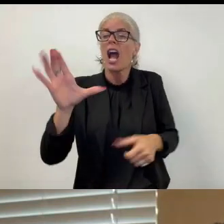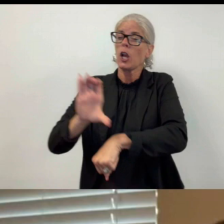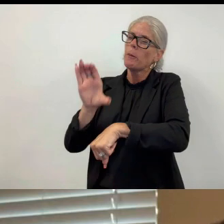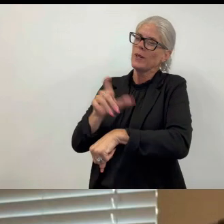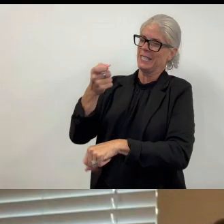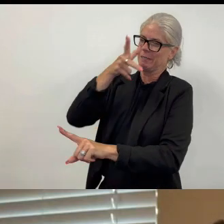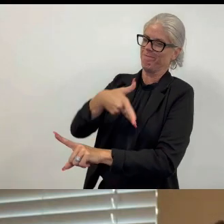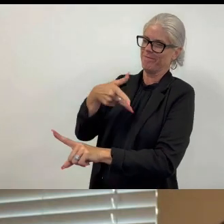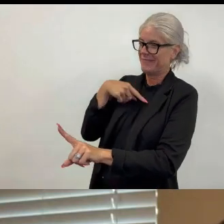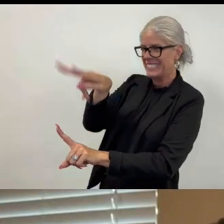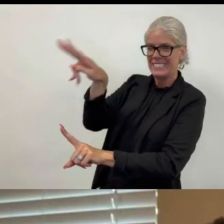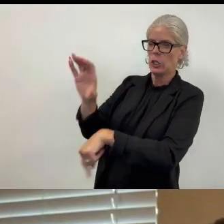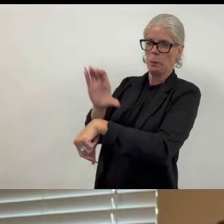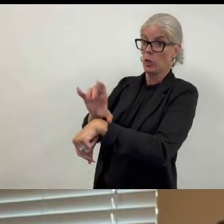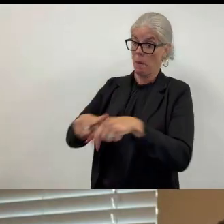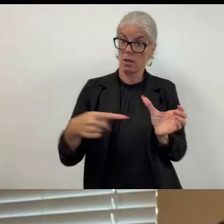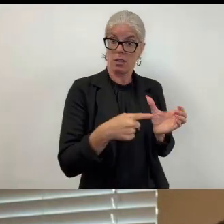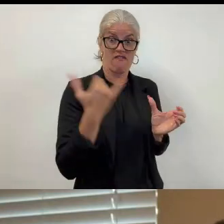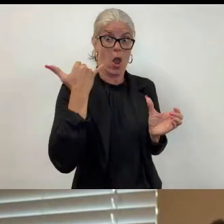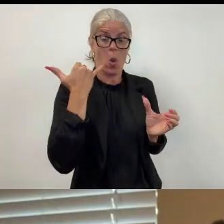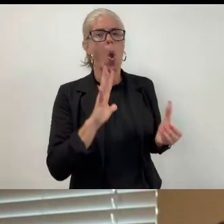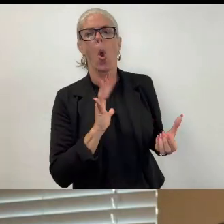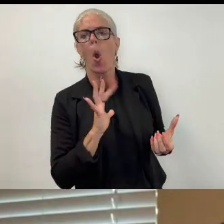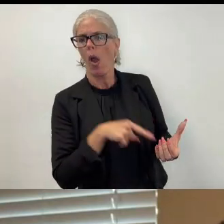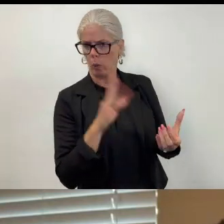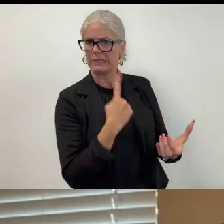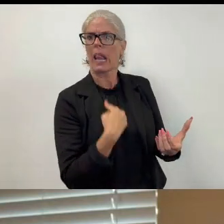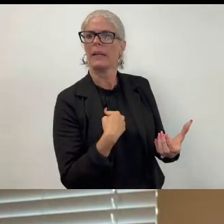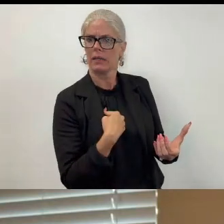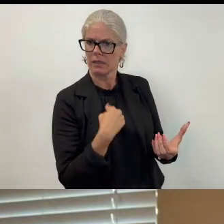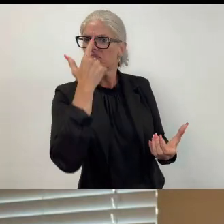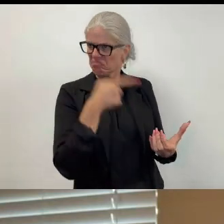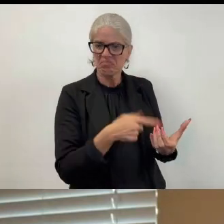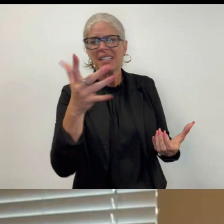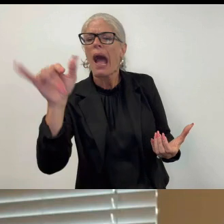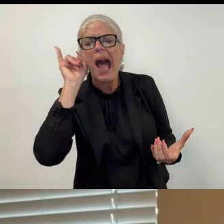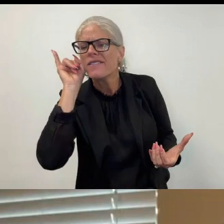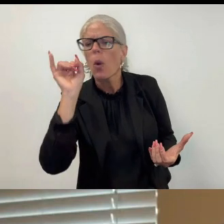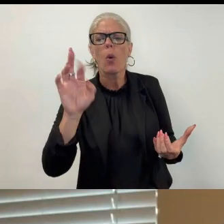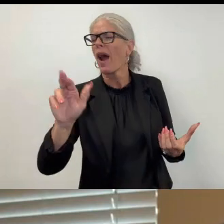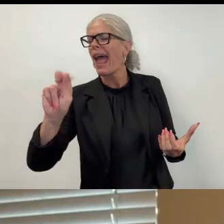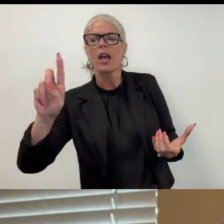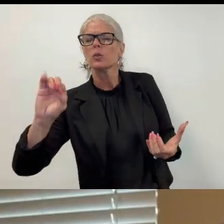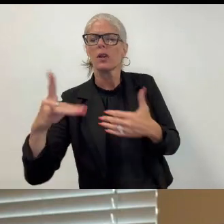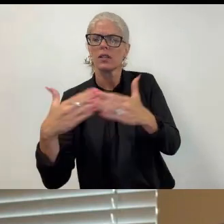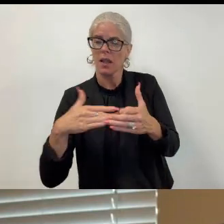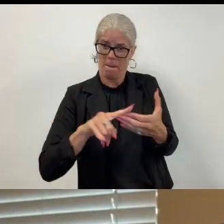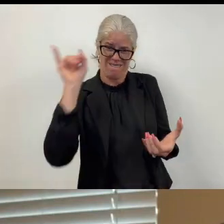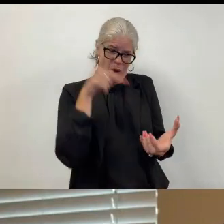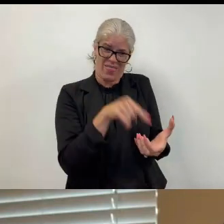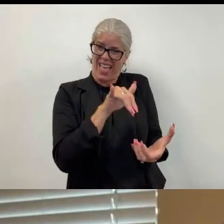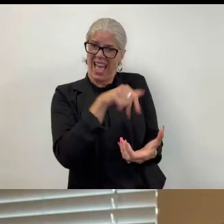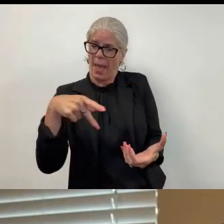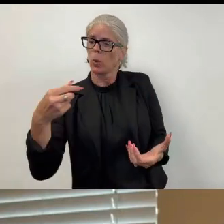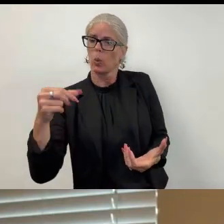mobile device. It's a lot harder to find if you're on a computer, but I found this easier to figure out on either Android or